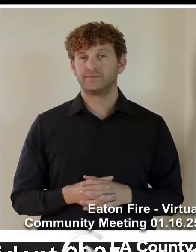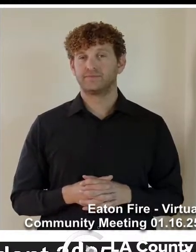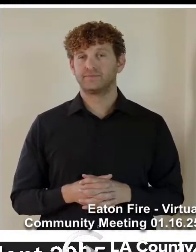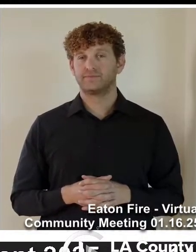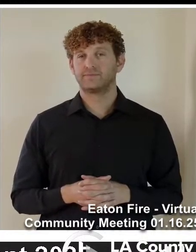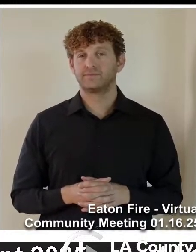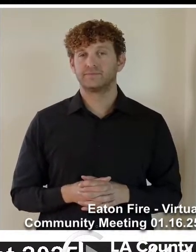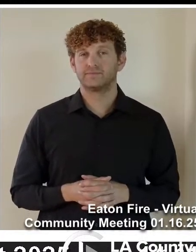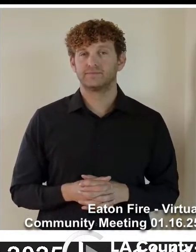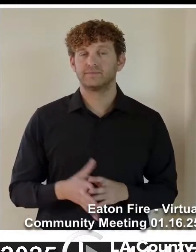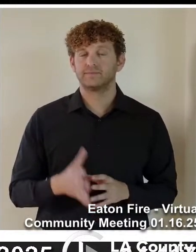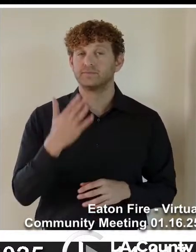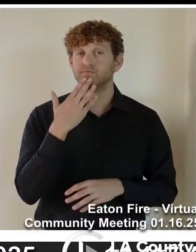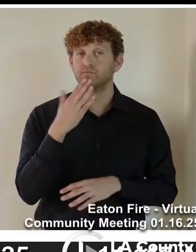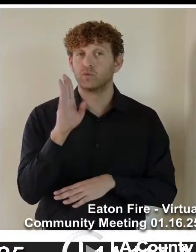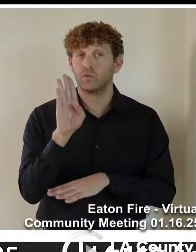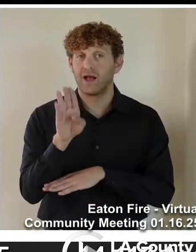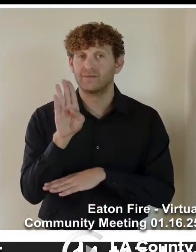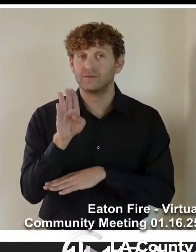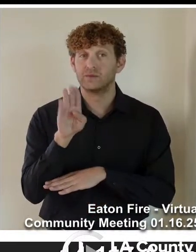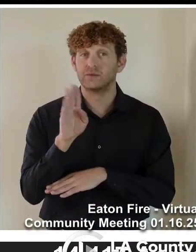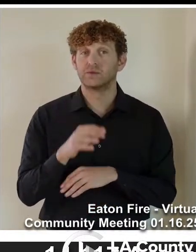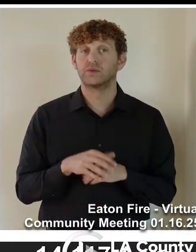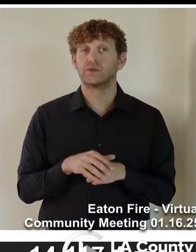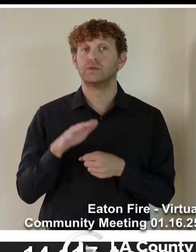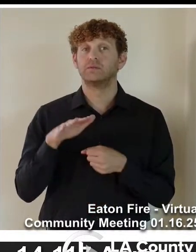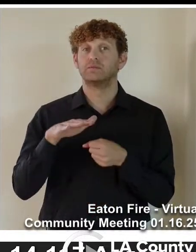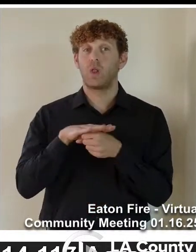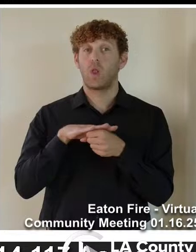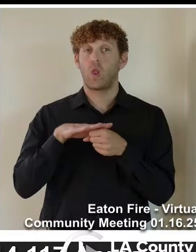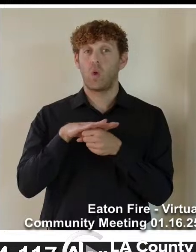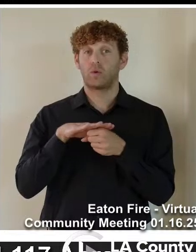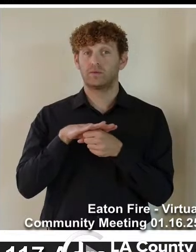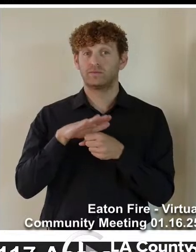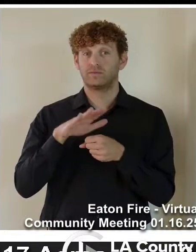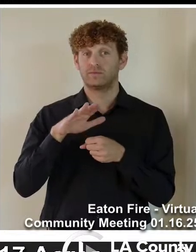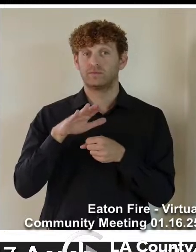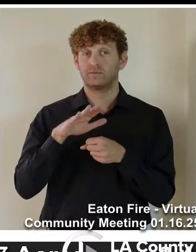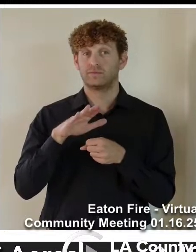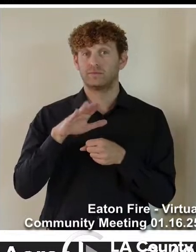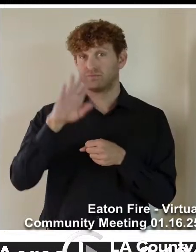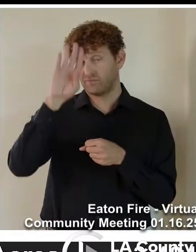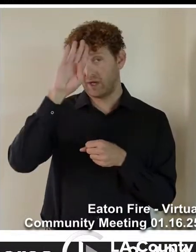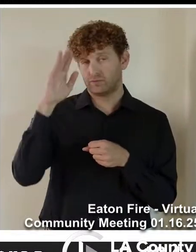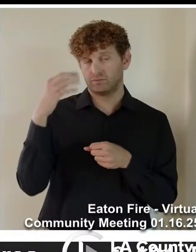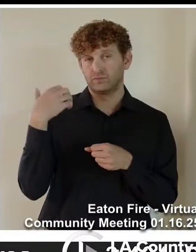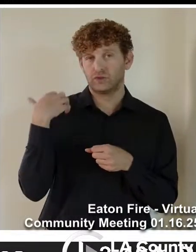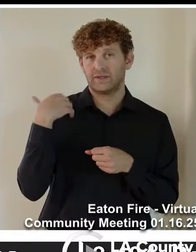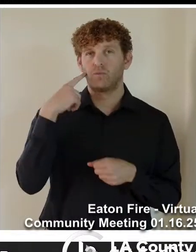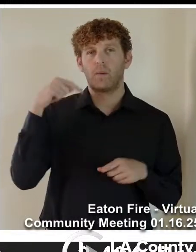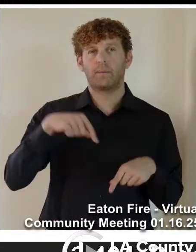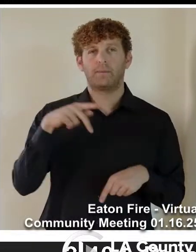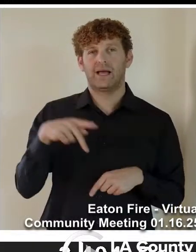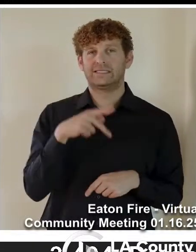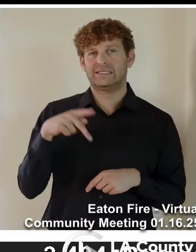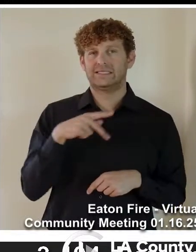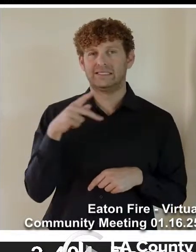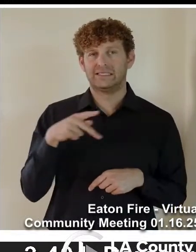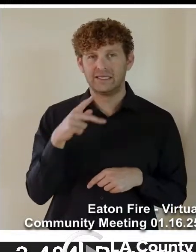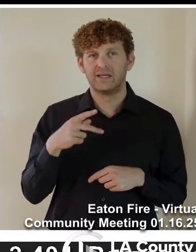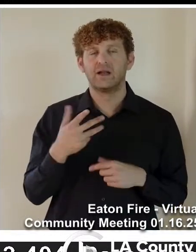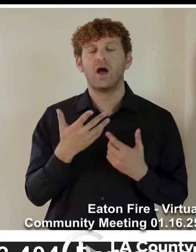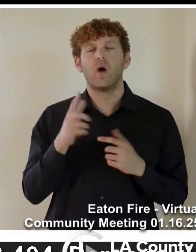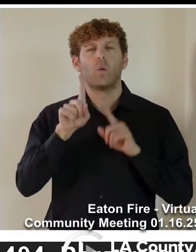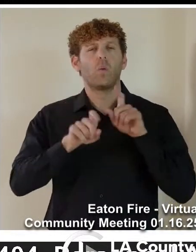Good afternoon, Pat Springle, local fire chief for the community of Altadena. We continue to receive questions in regards to 911